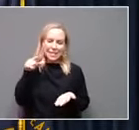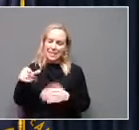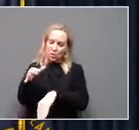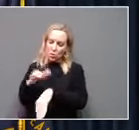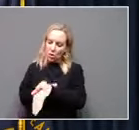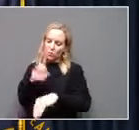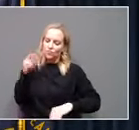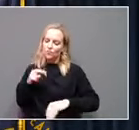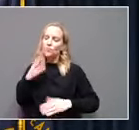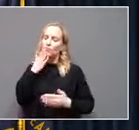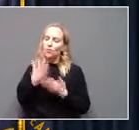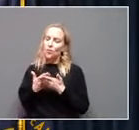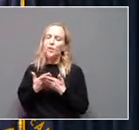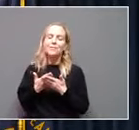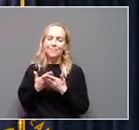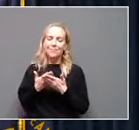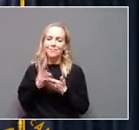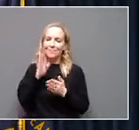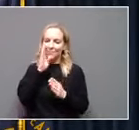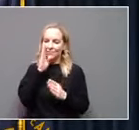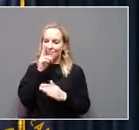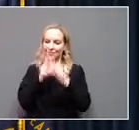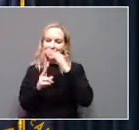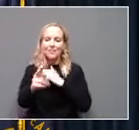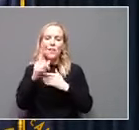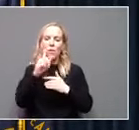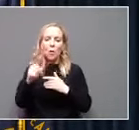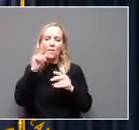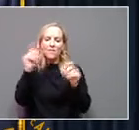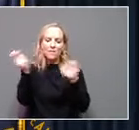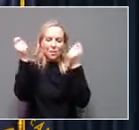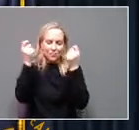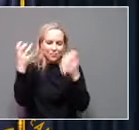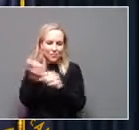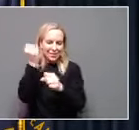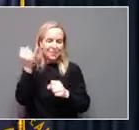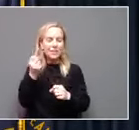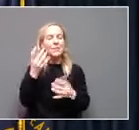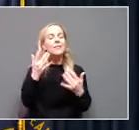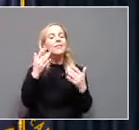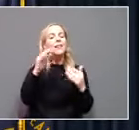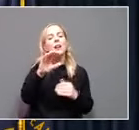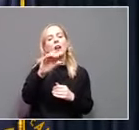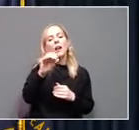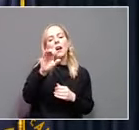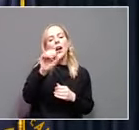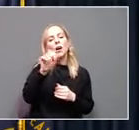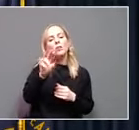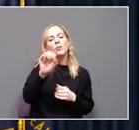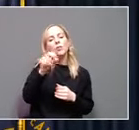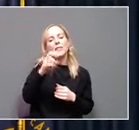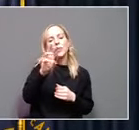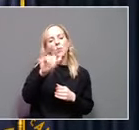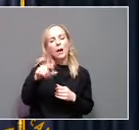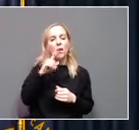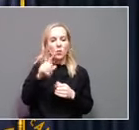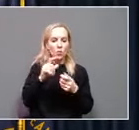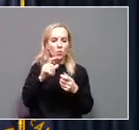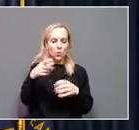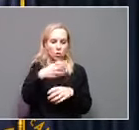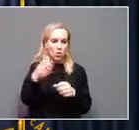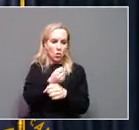good path there towards victory. On top of that, Oscar Shewe earned the Sporting News National Player of the